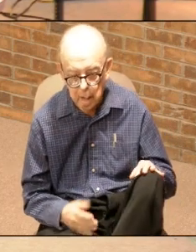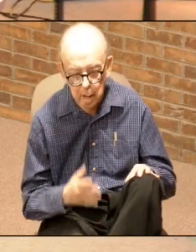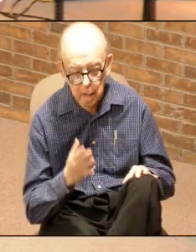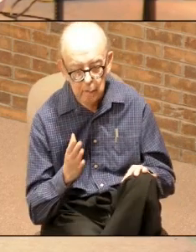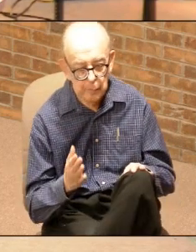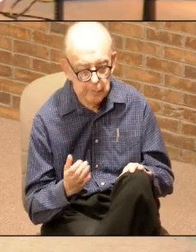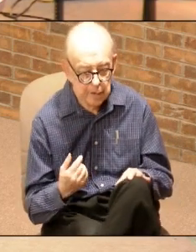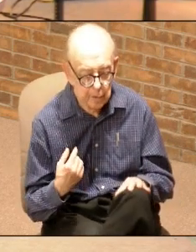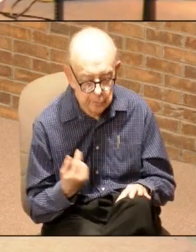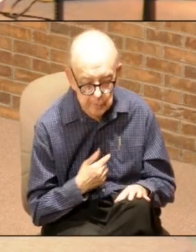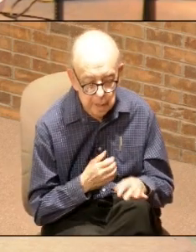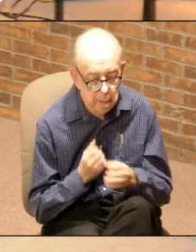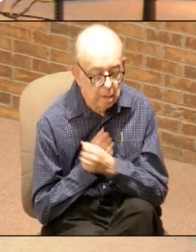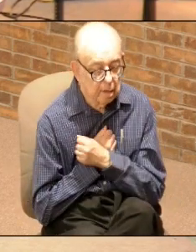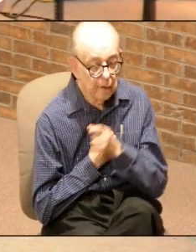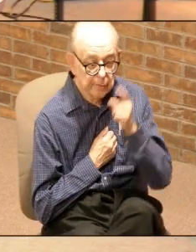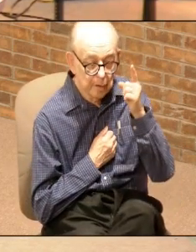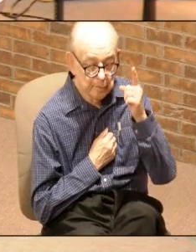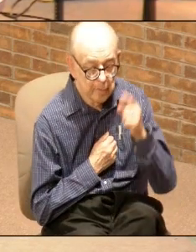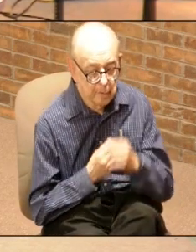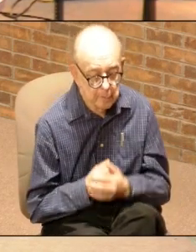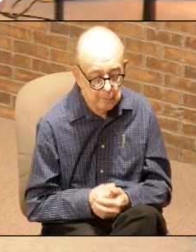Because we love Him.